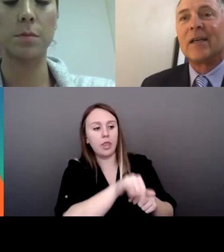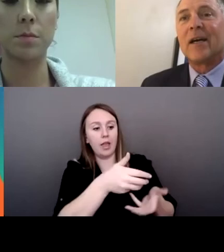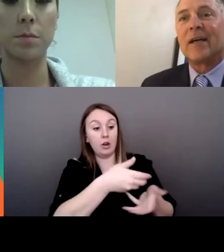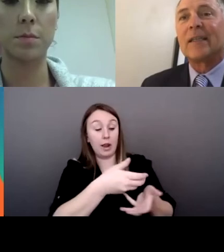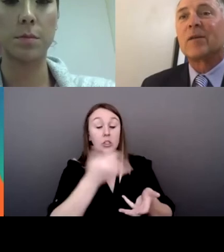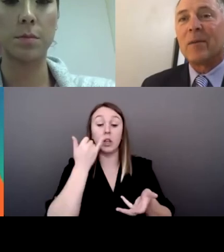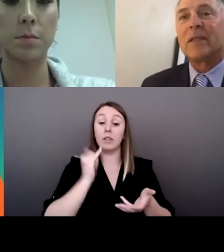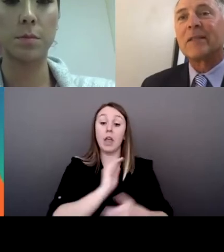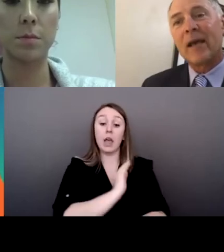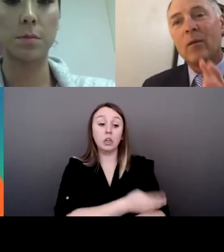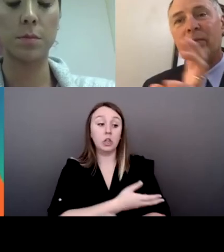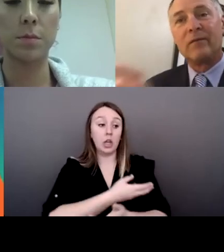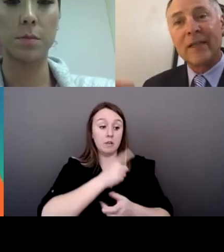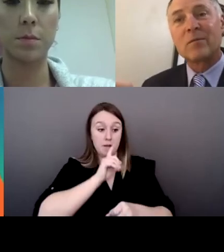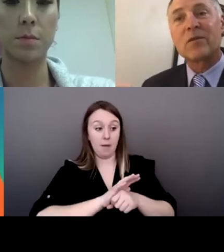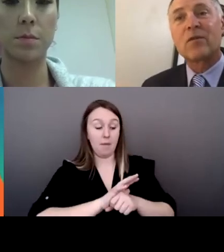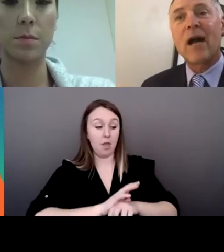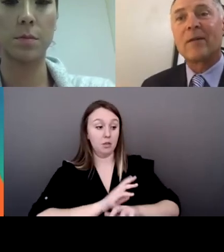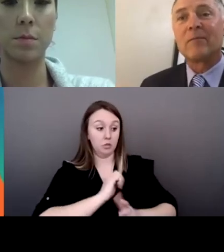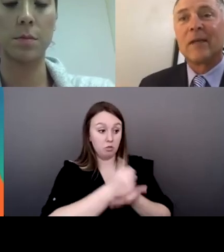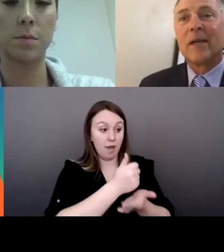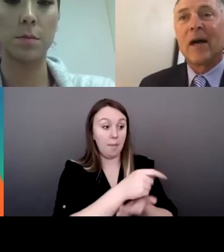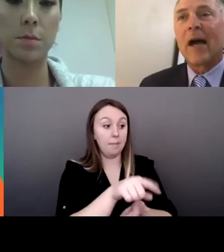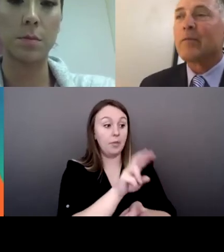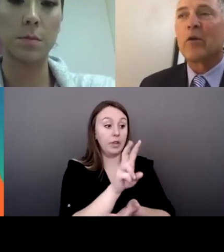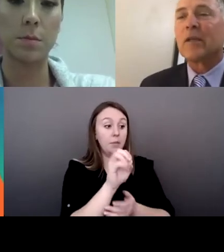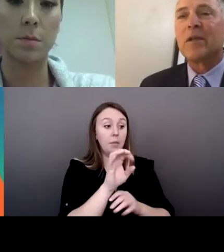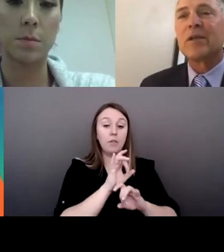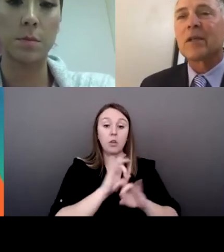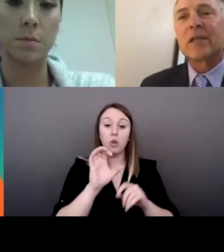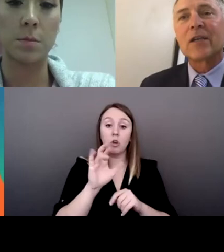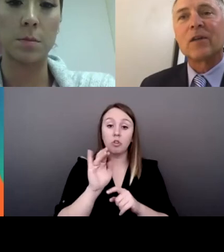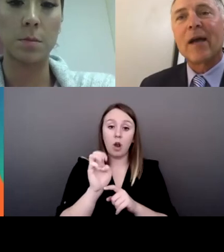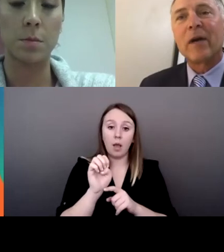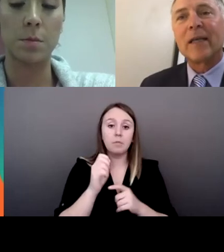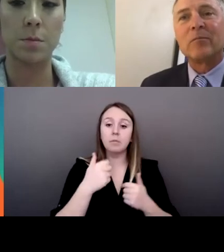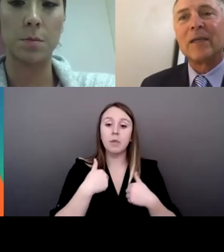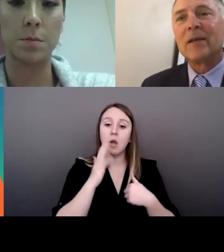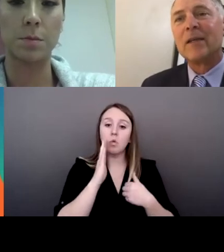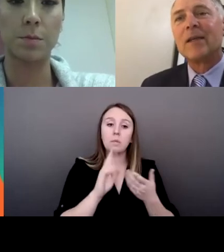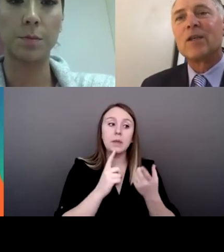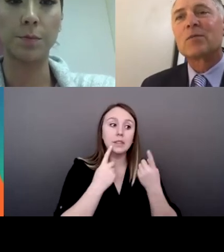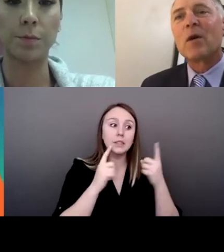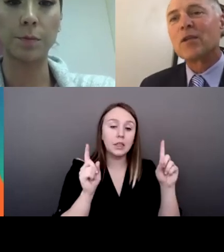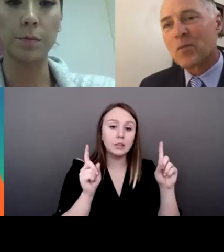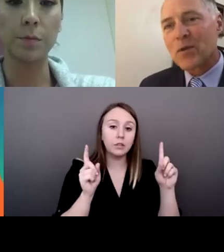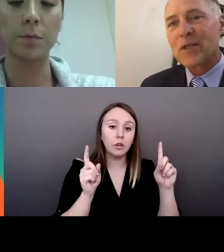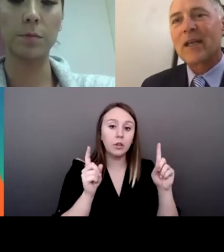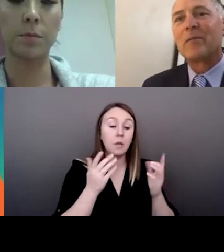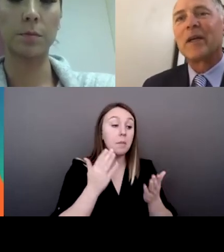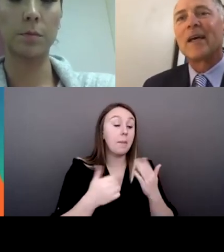energy and commitment to help victims of crime, I'm going to be successful. I might not be the